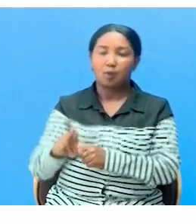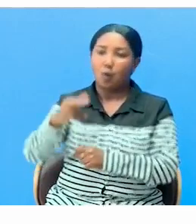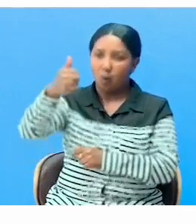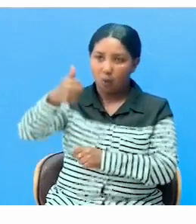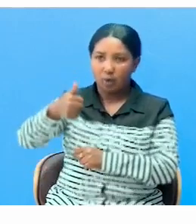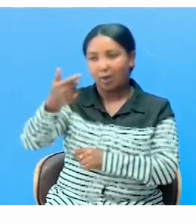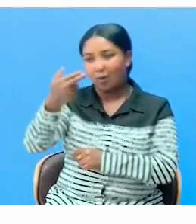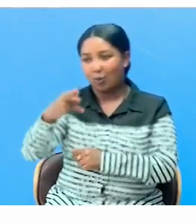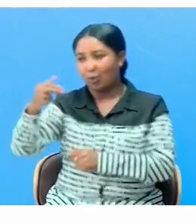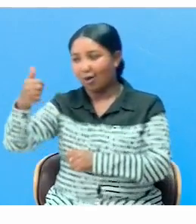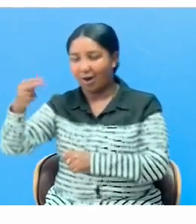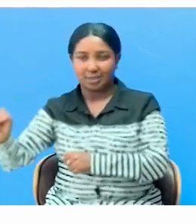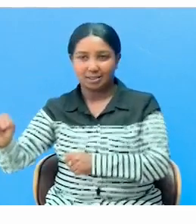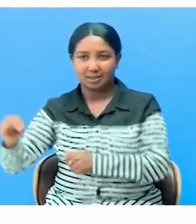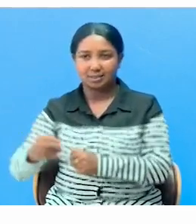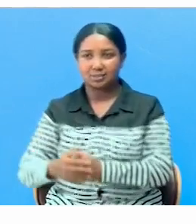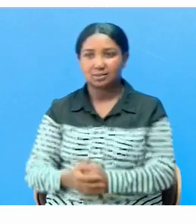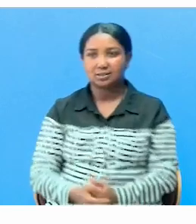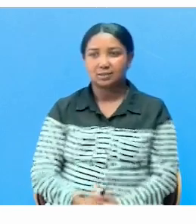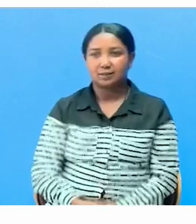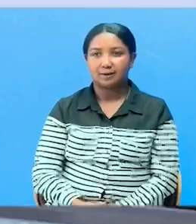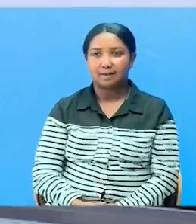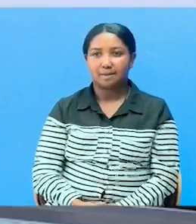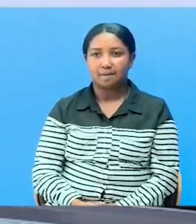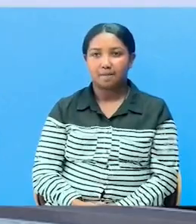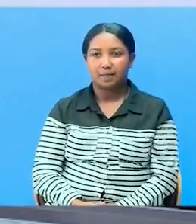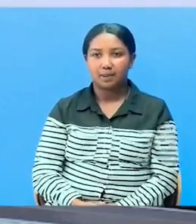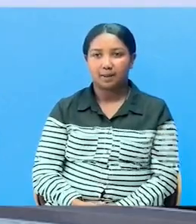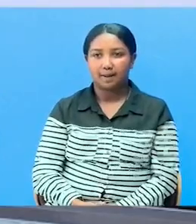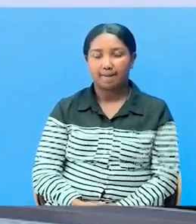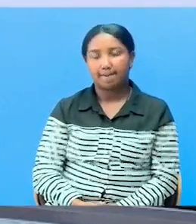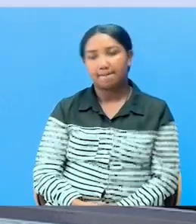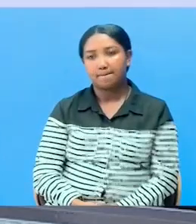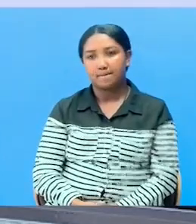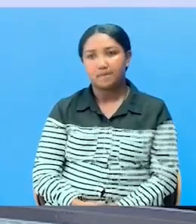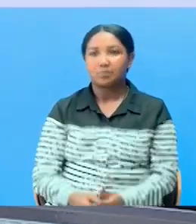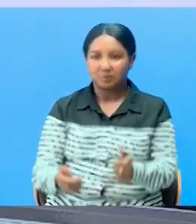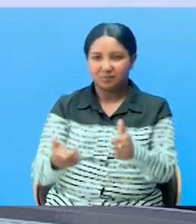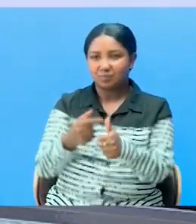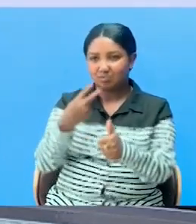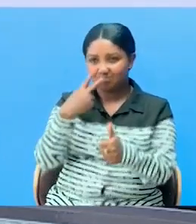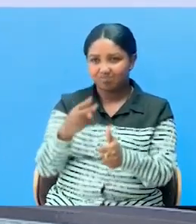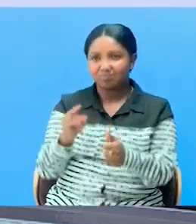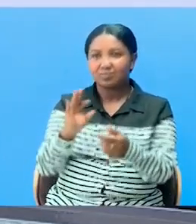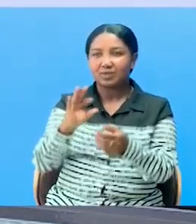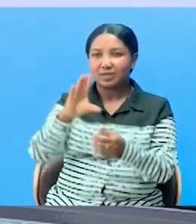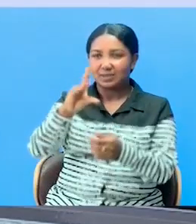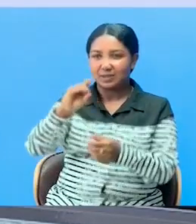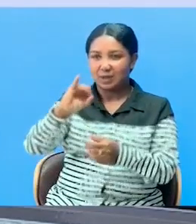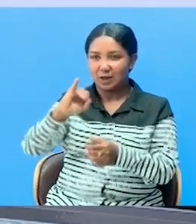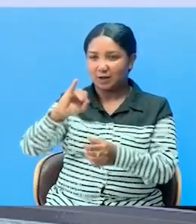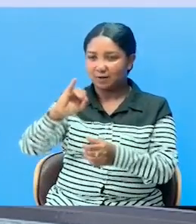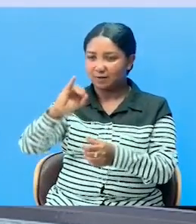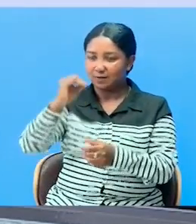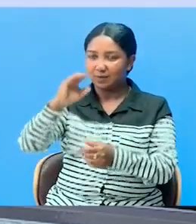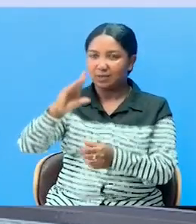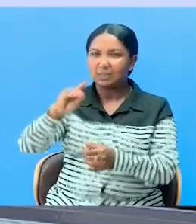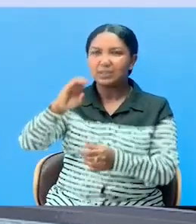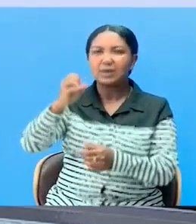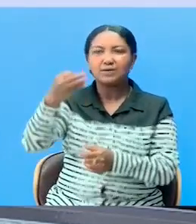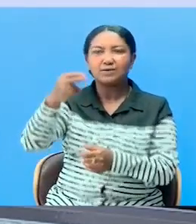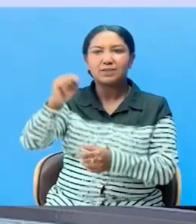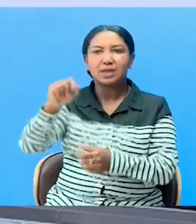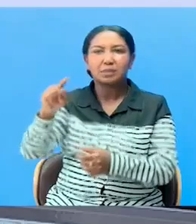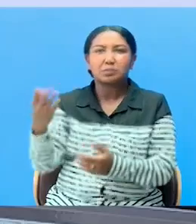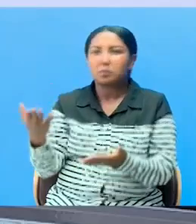a or an. Let's discuss the first one, definite article. What's definite article